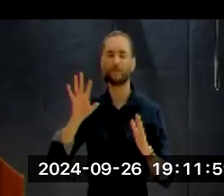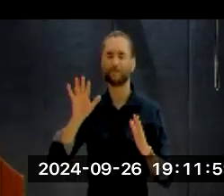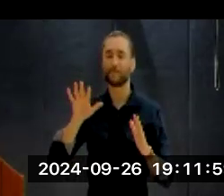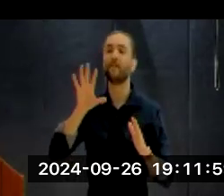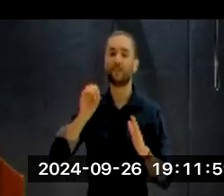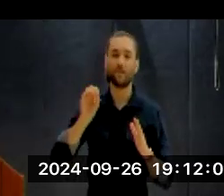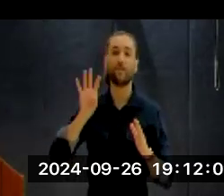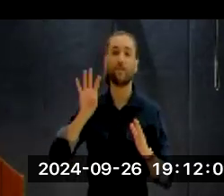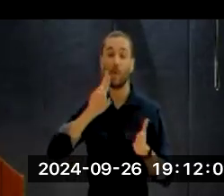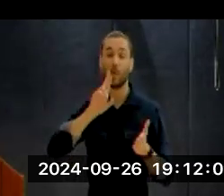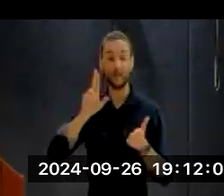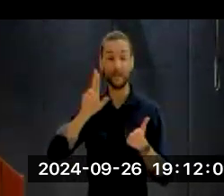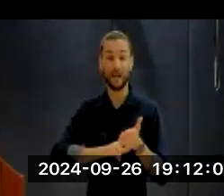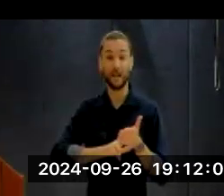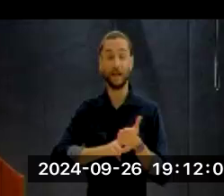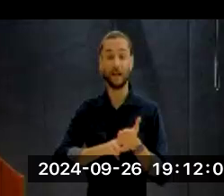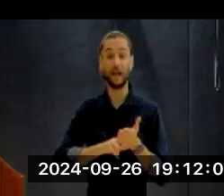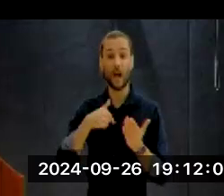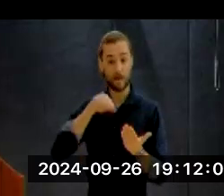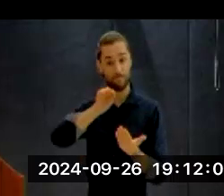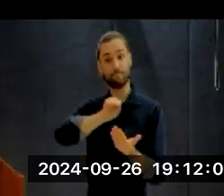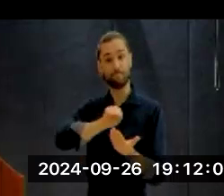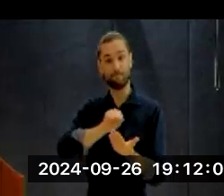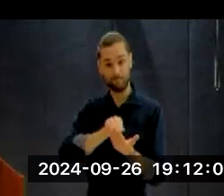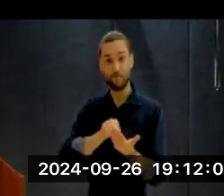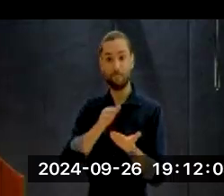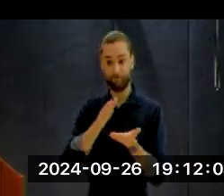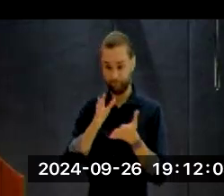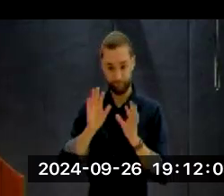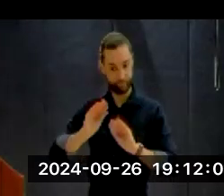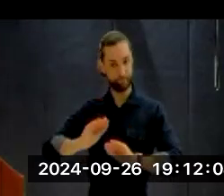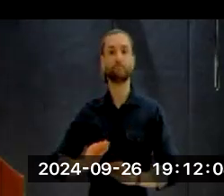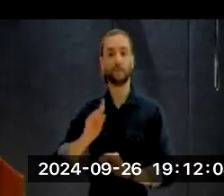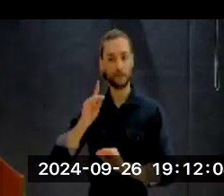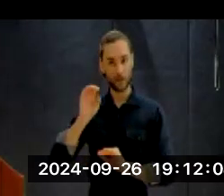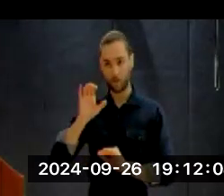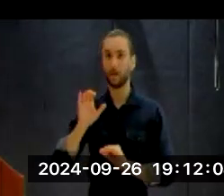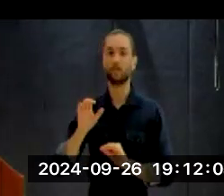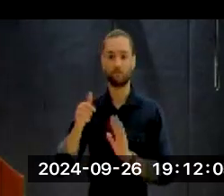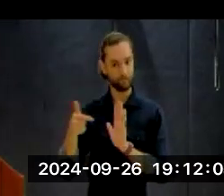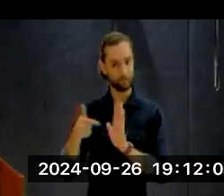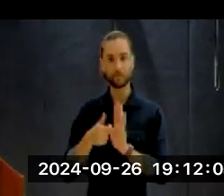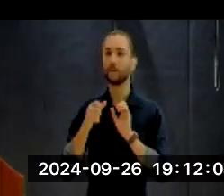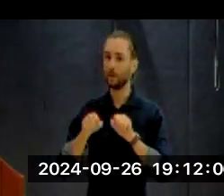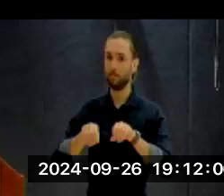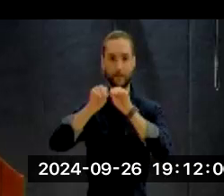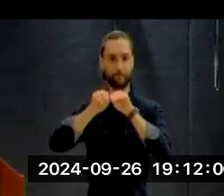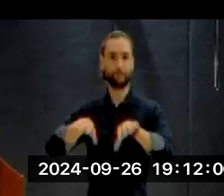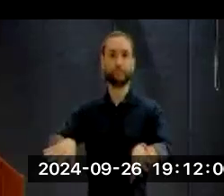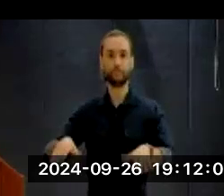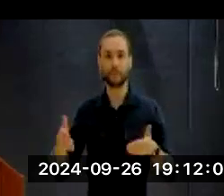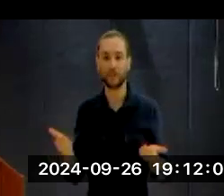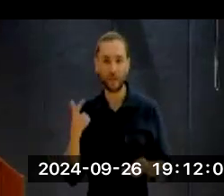504 signing. And I had put it into a document so we can really push for this in California. You